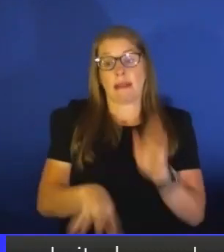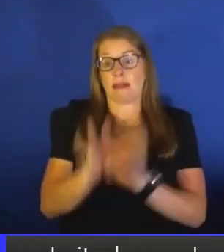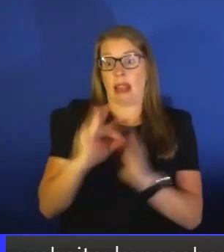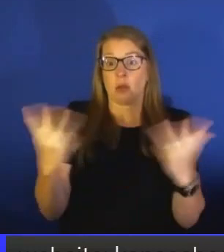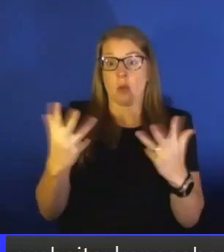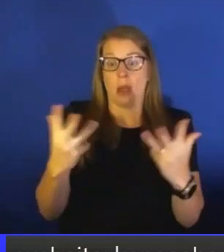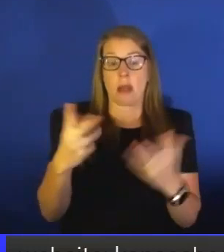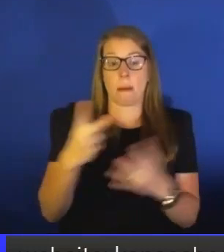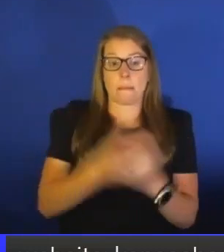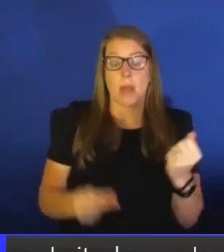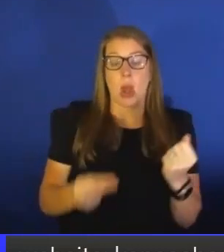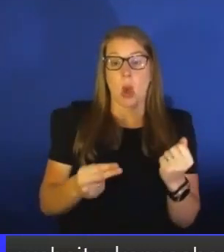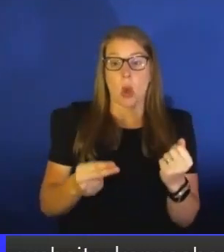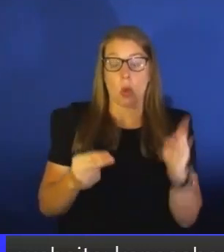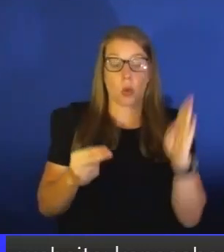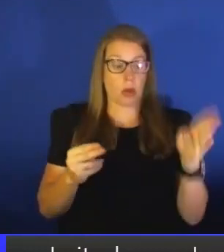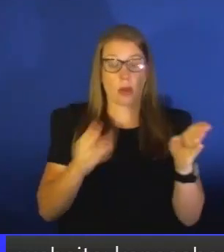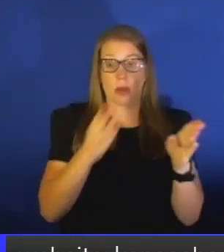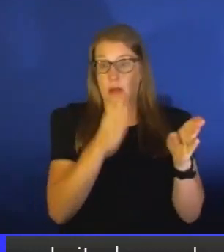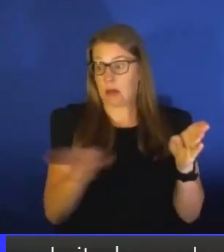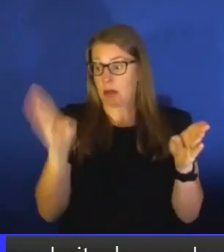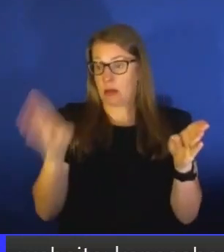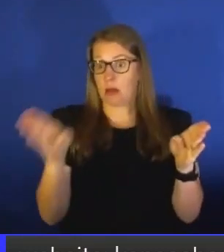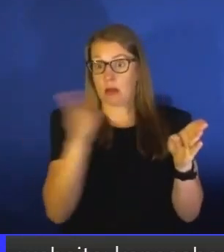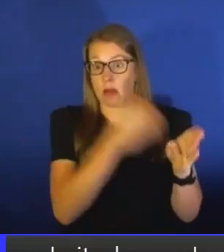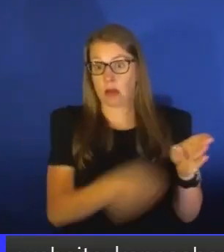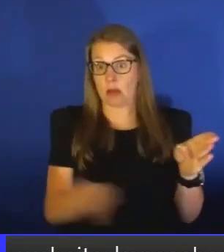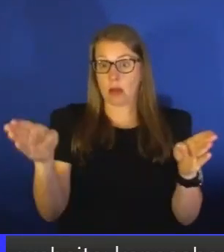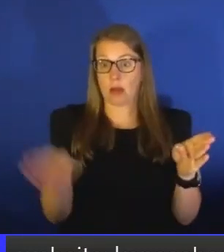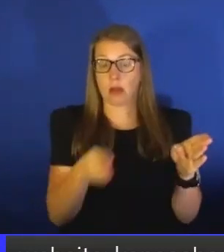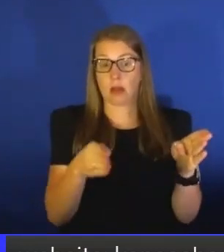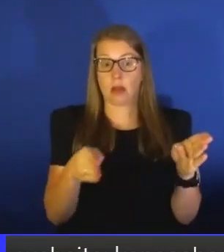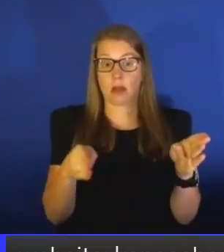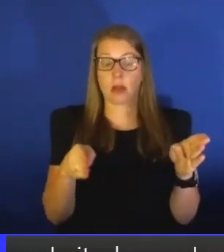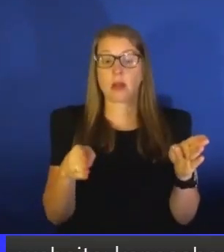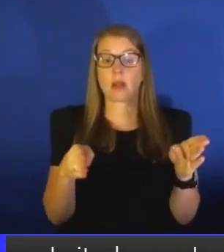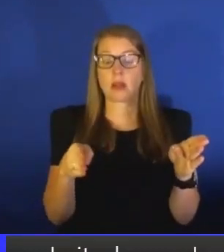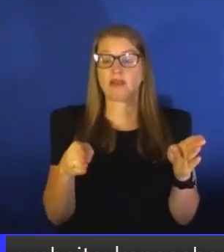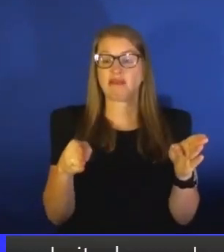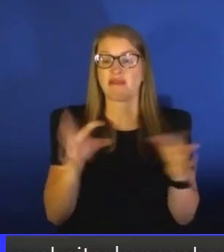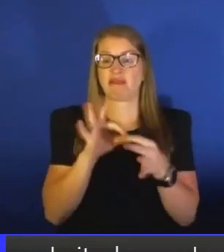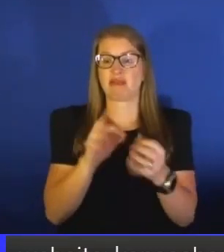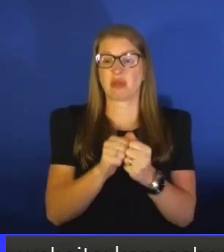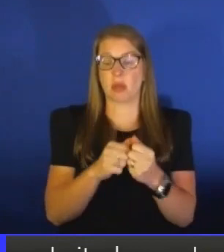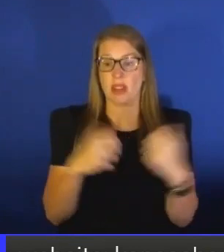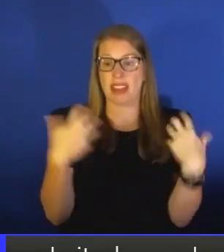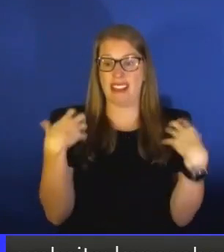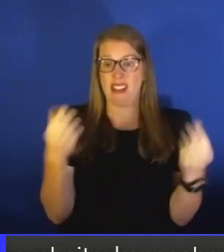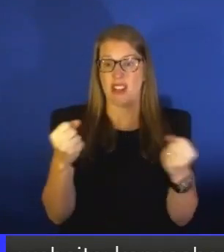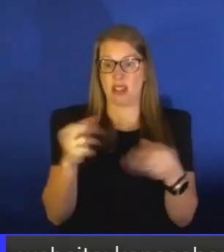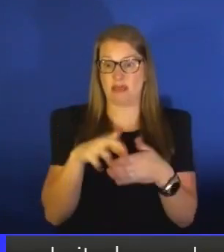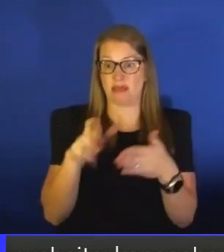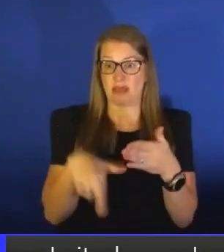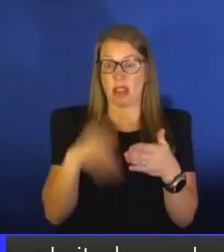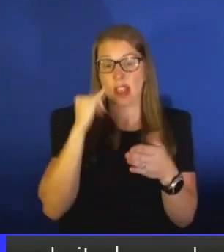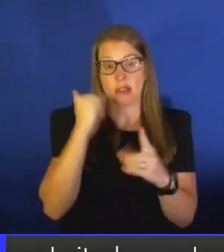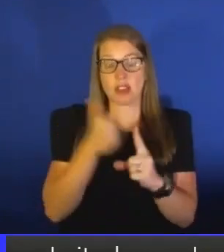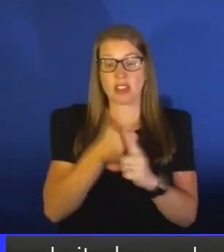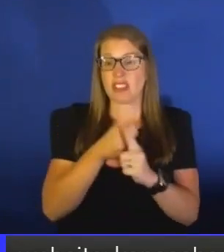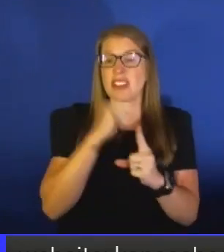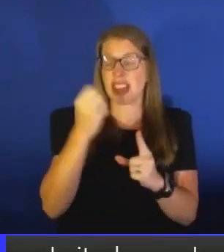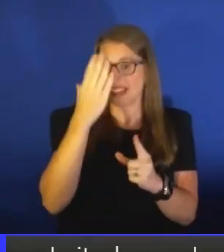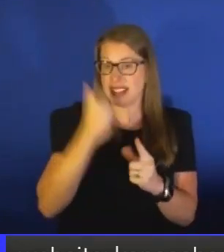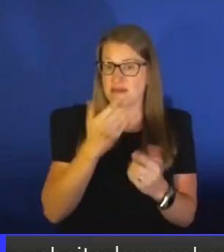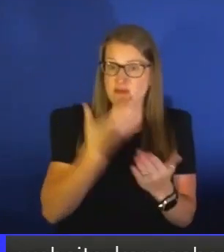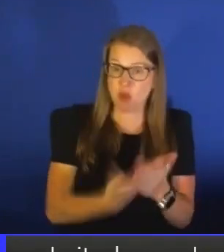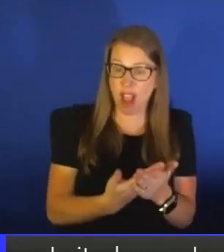both ends of this spectrum are probably associated with worse health outcomes. One of the ideas is if you are sleeping poorly,